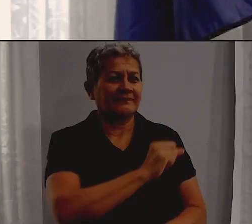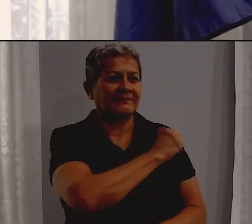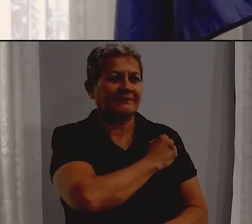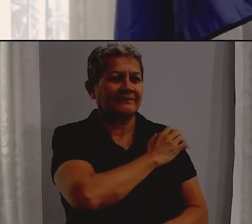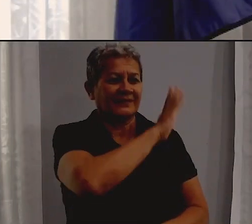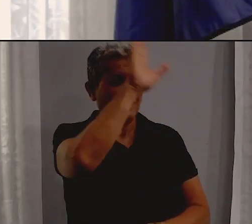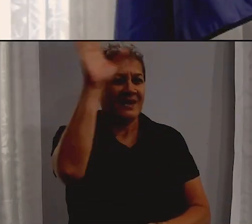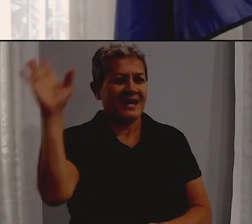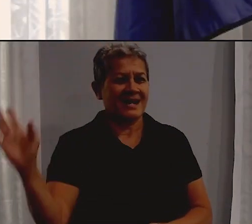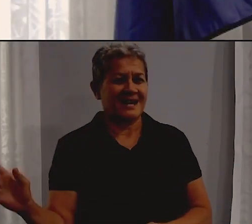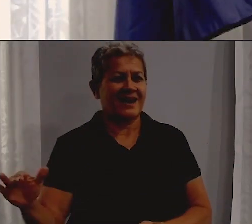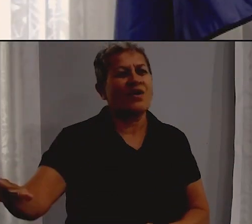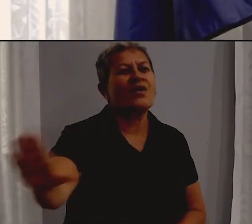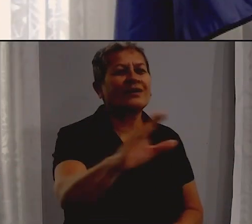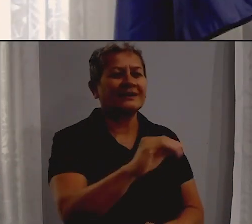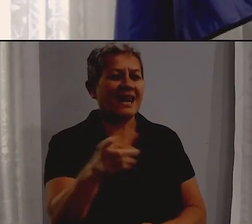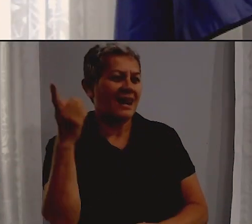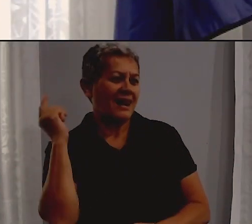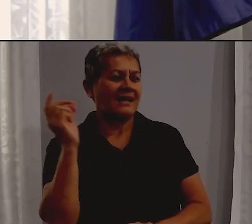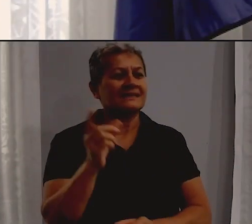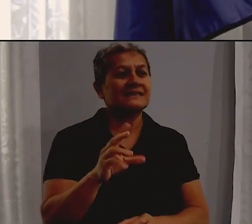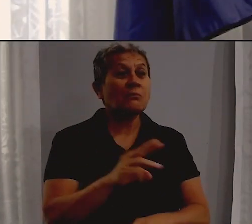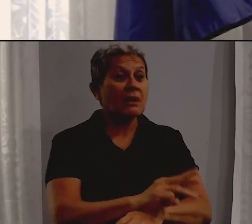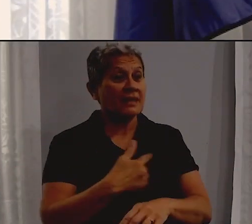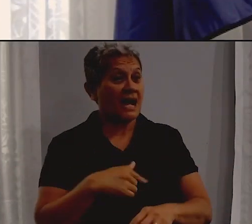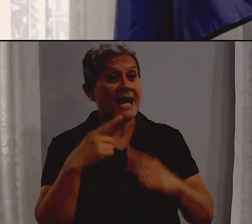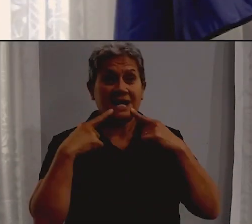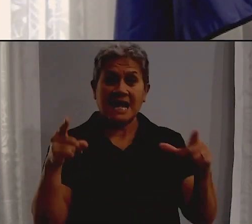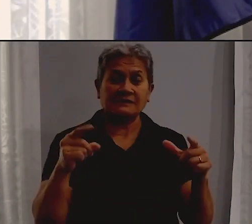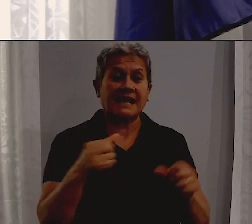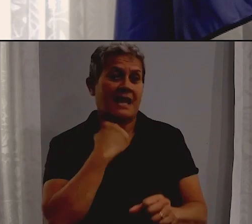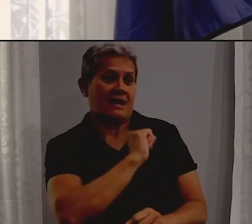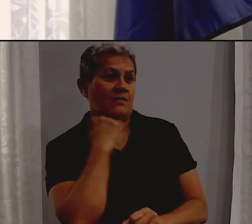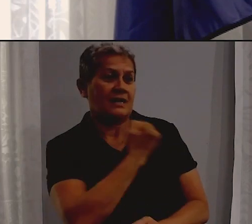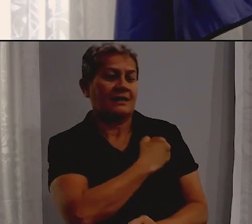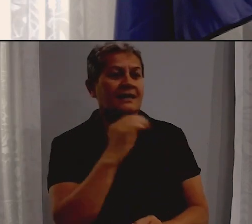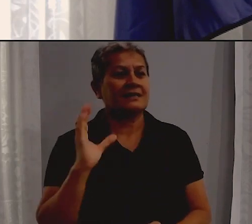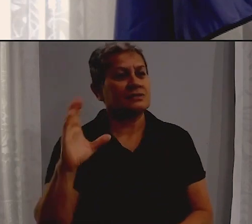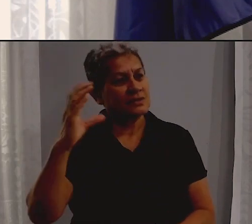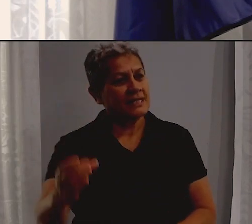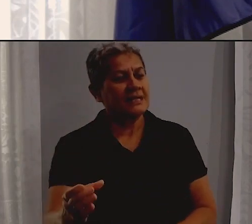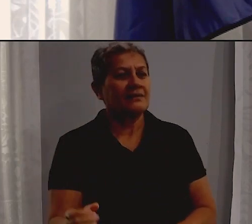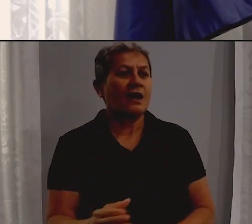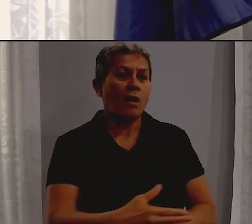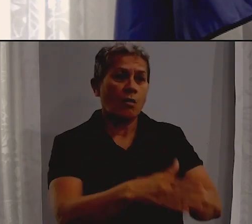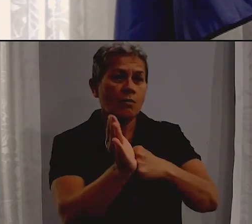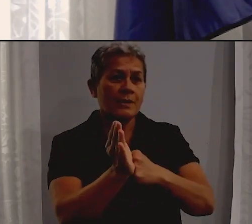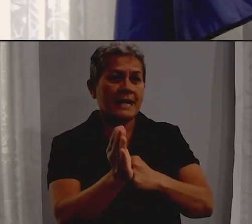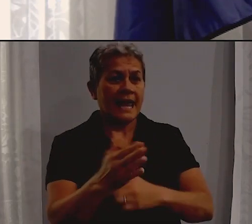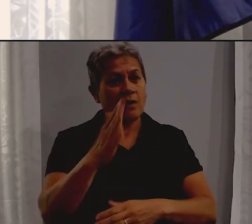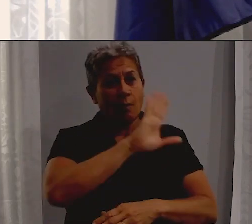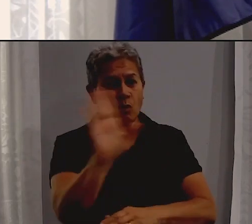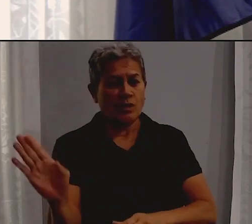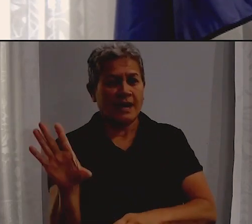Tērana tātou katoa. Last month, I announced that our country would reopen our air border from the 13th of January next